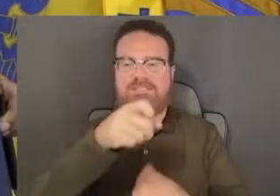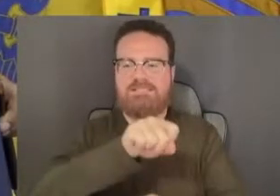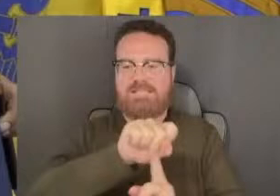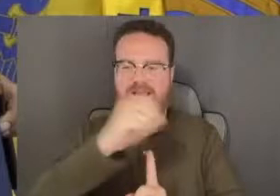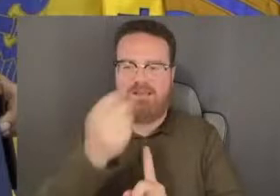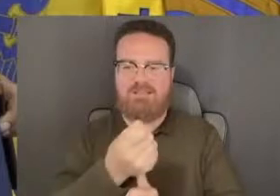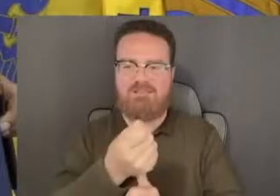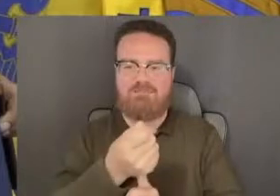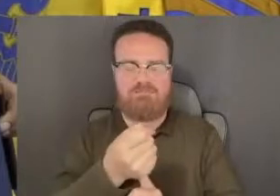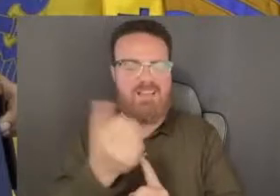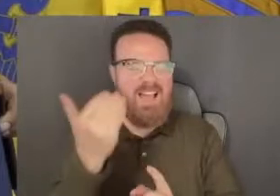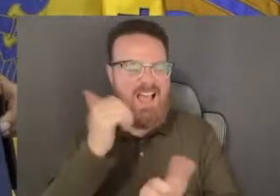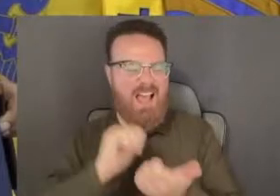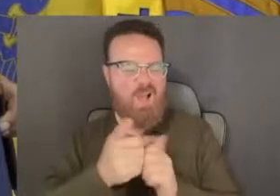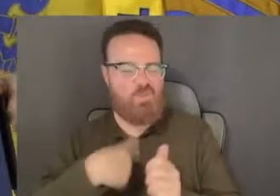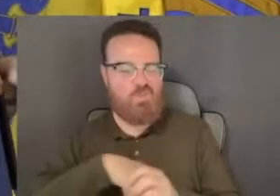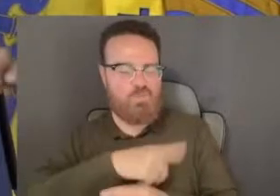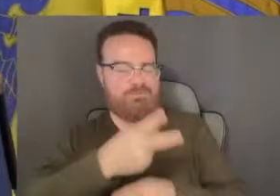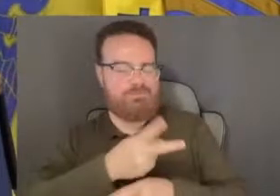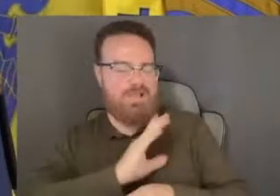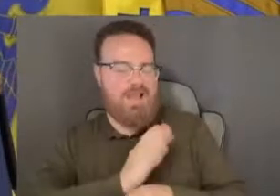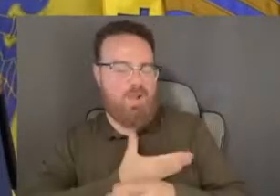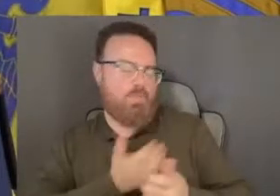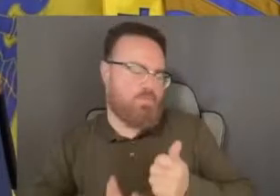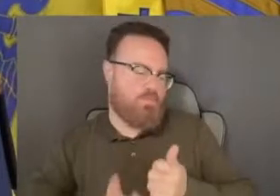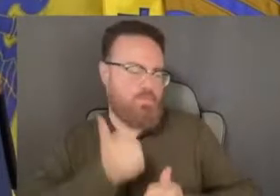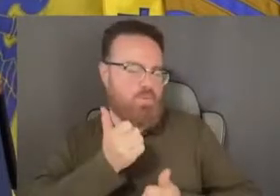members, including children.